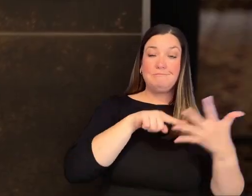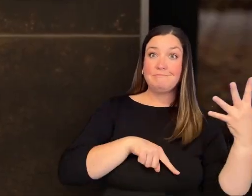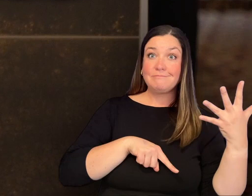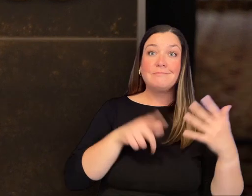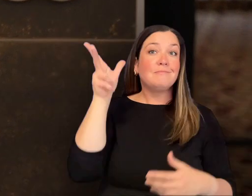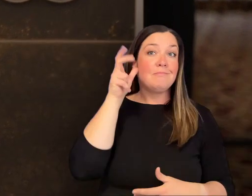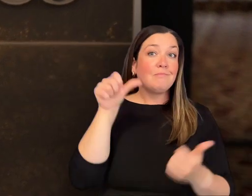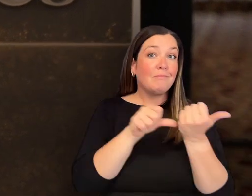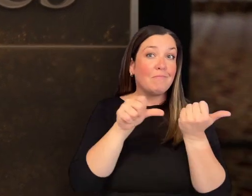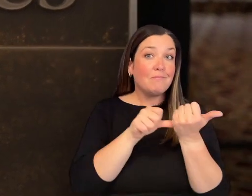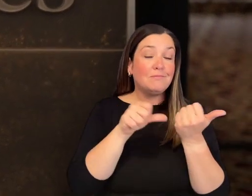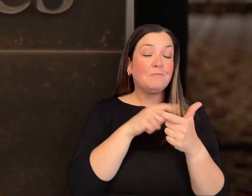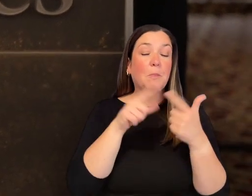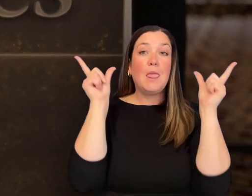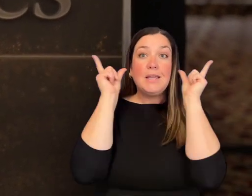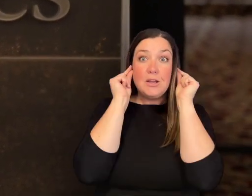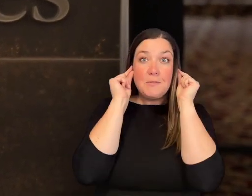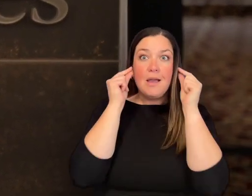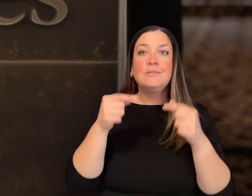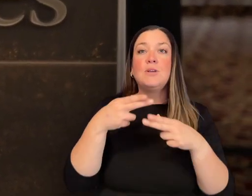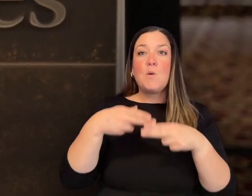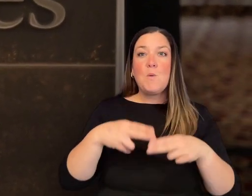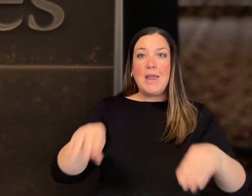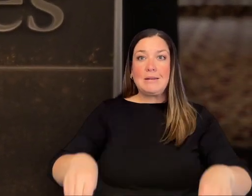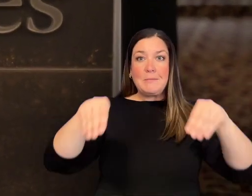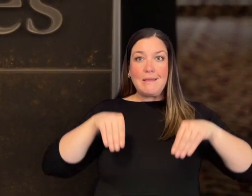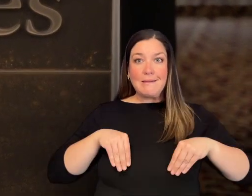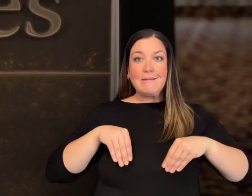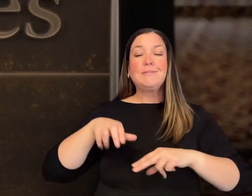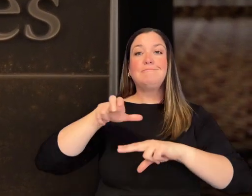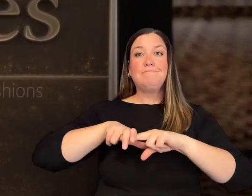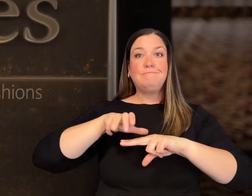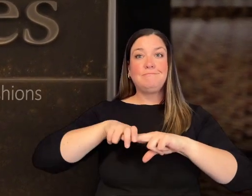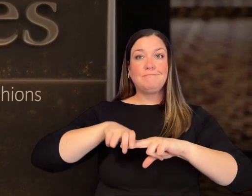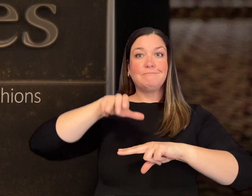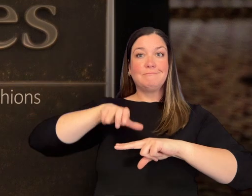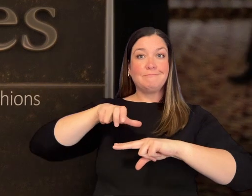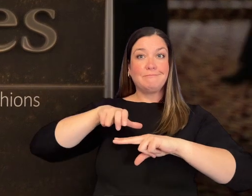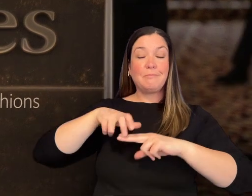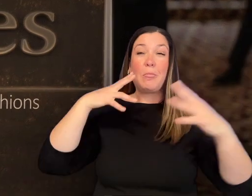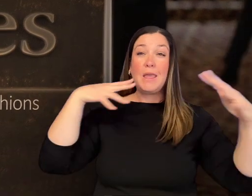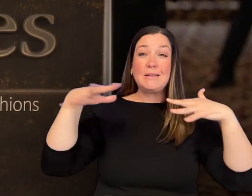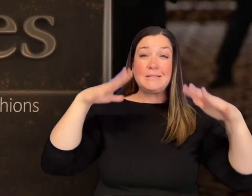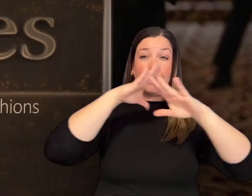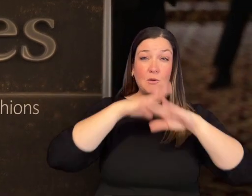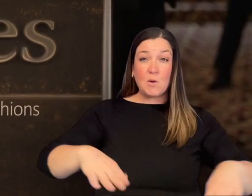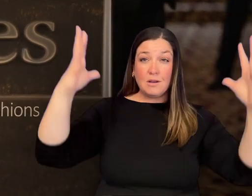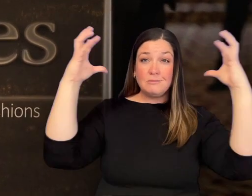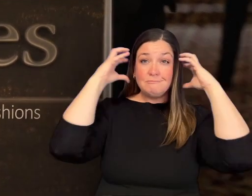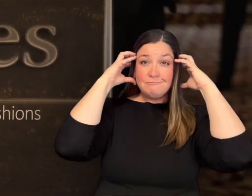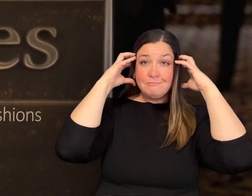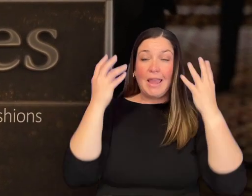you can find assistive listening devices, earplugs, weighted lap pads, booster cushions, sound